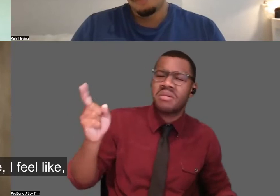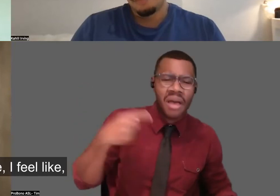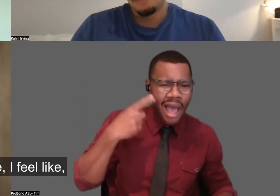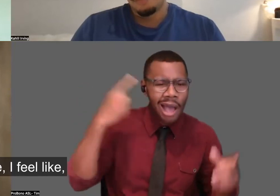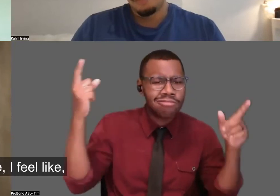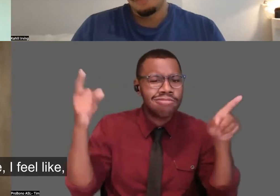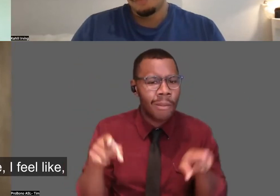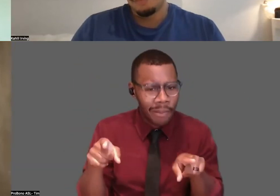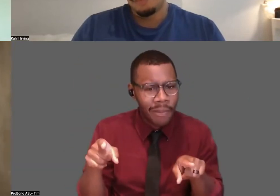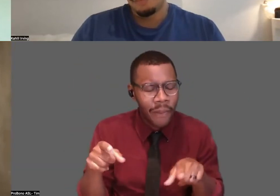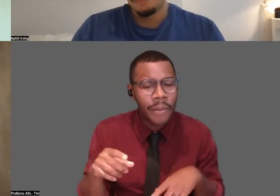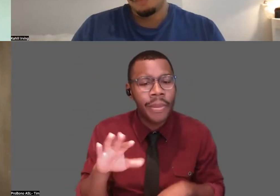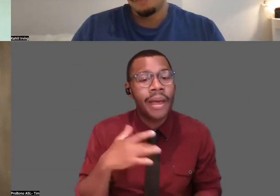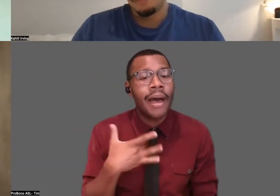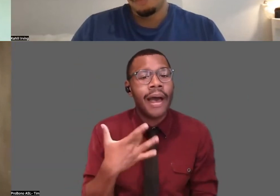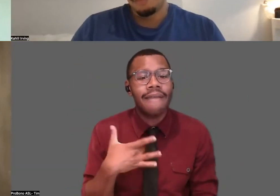I feel like,